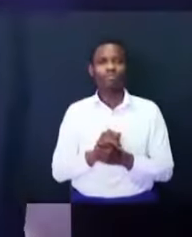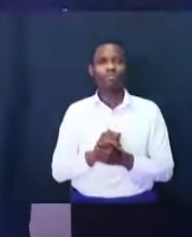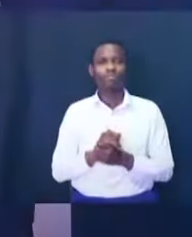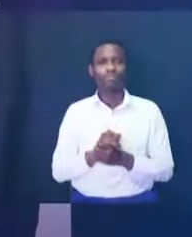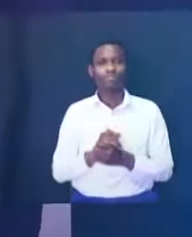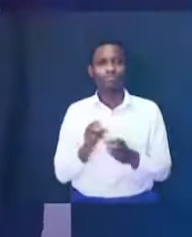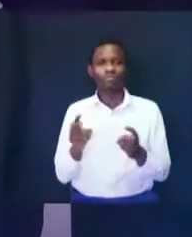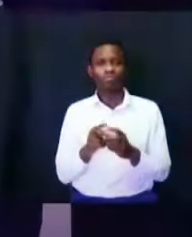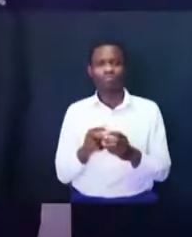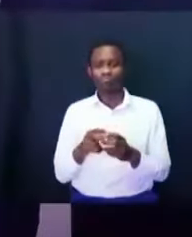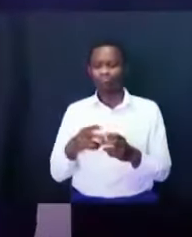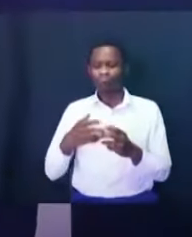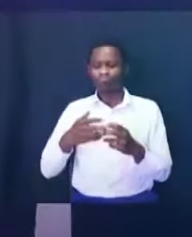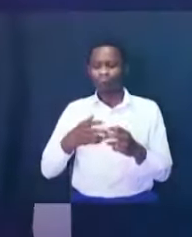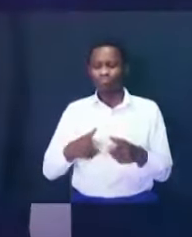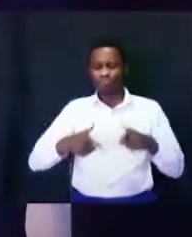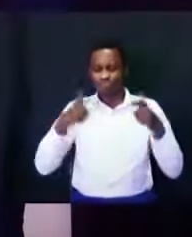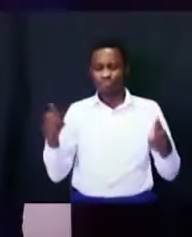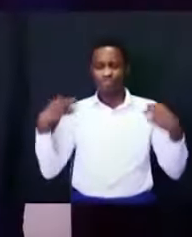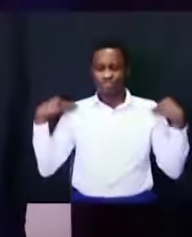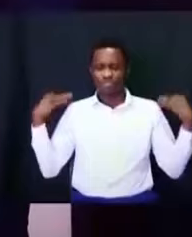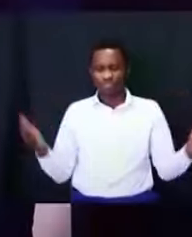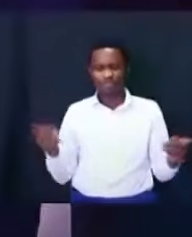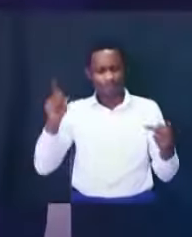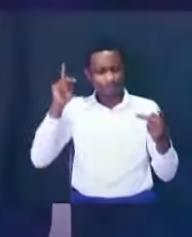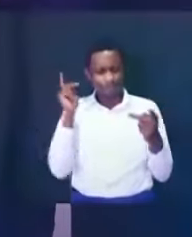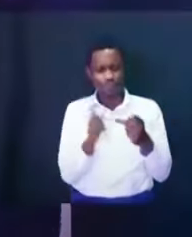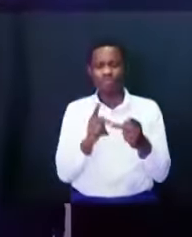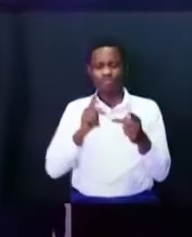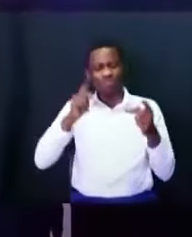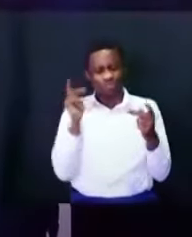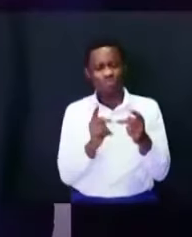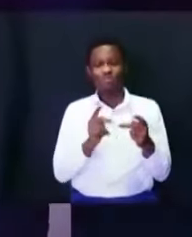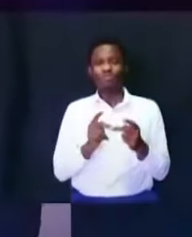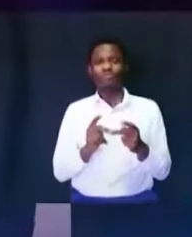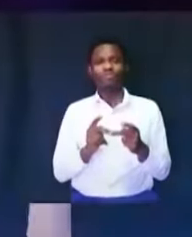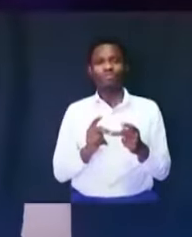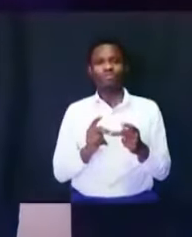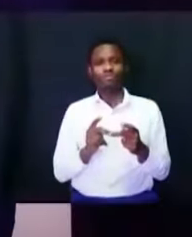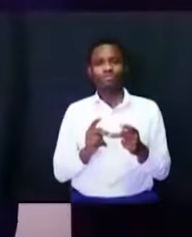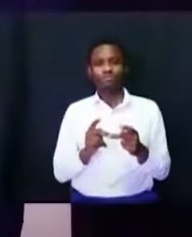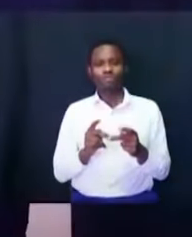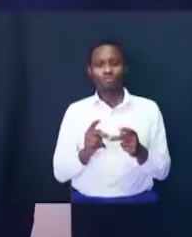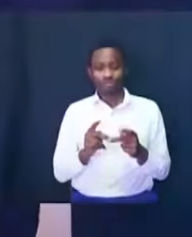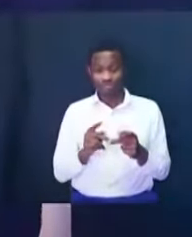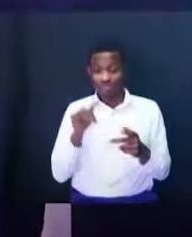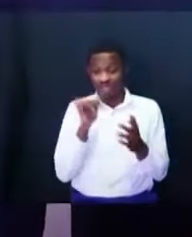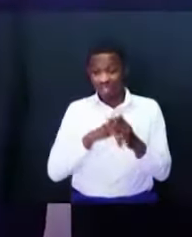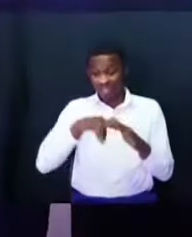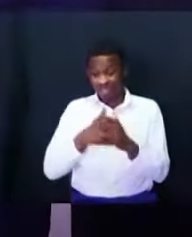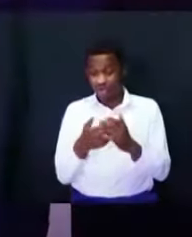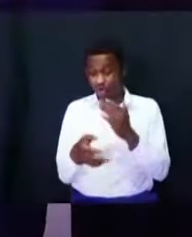very perfect a seal of perfection that is how God